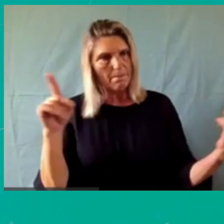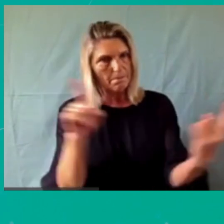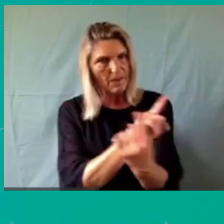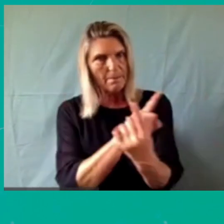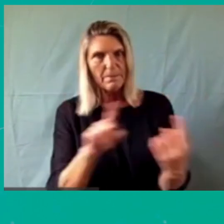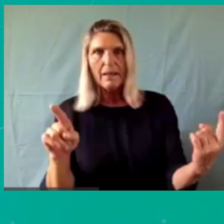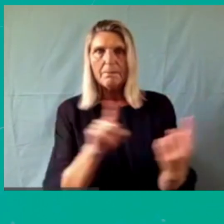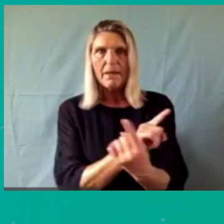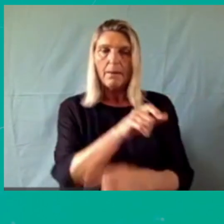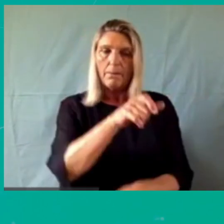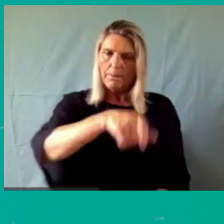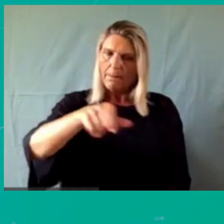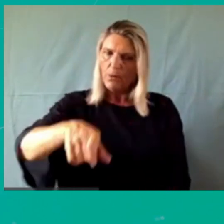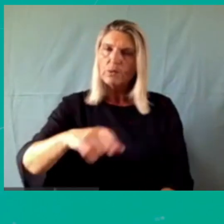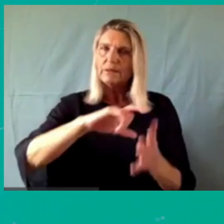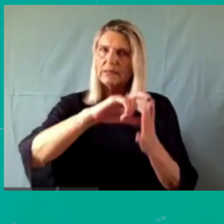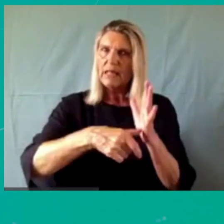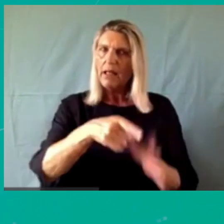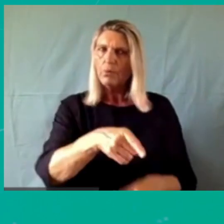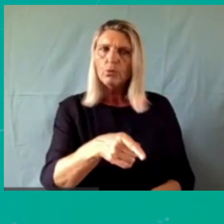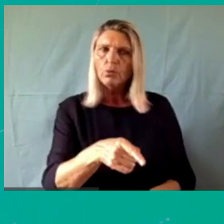to directly hear their whakaaro.